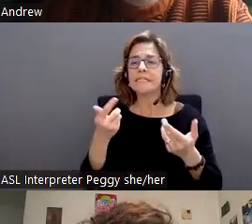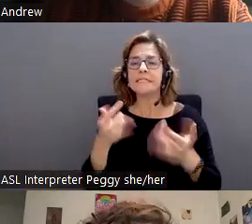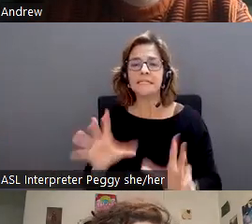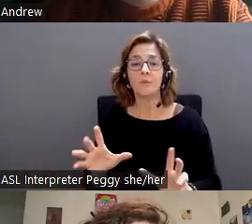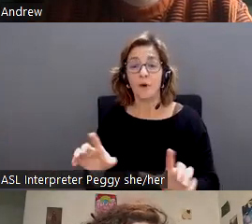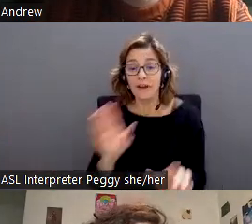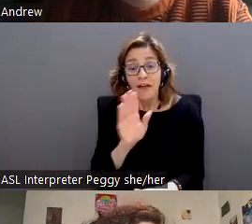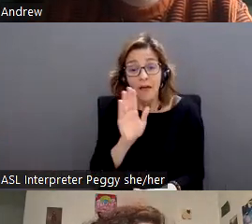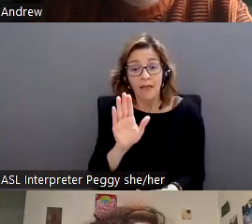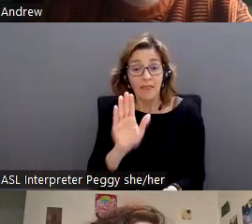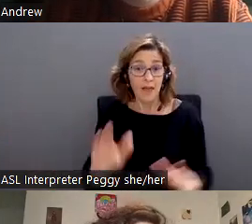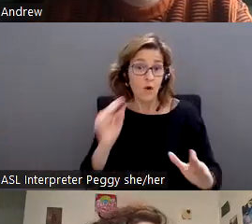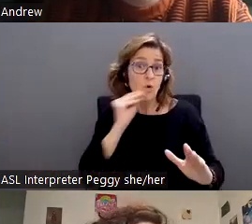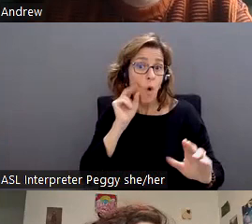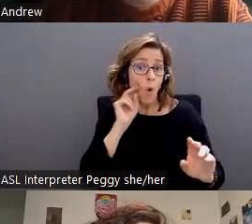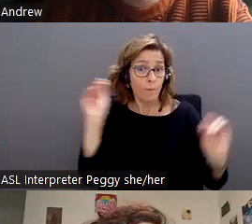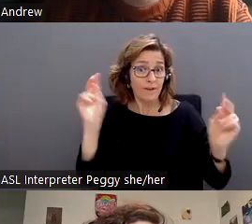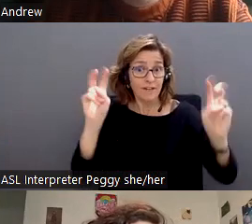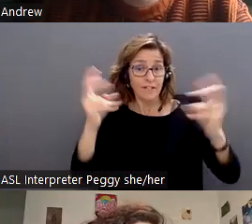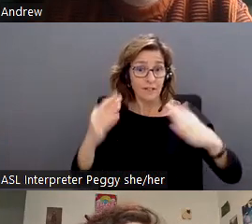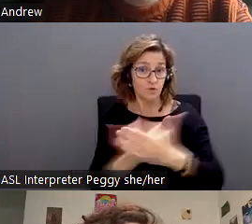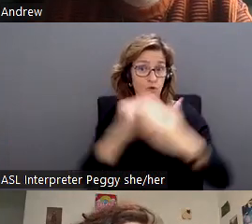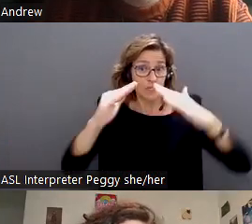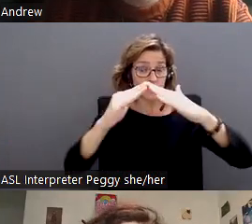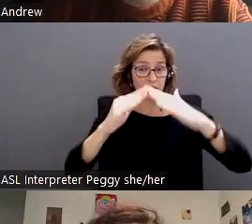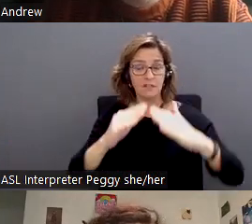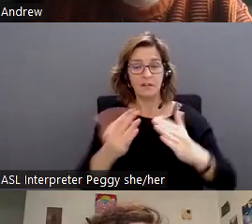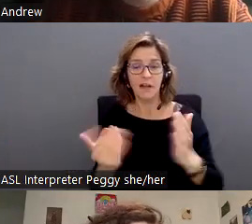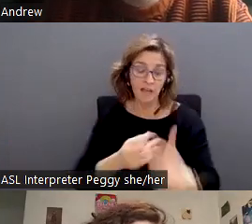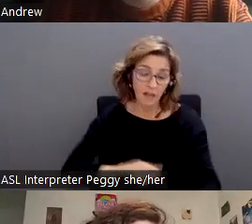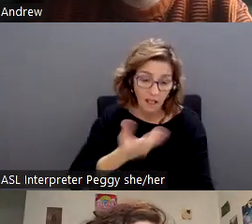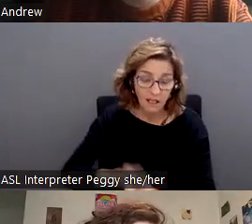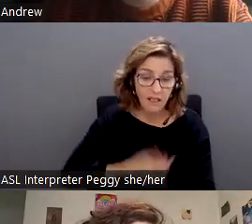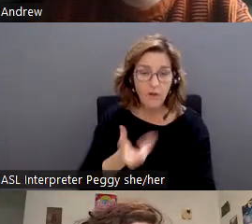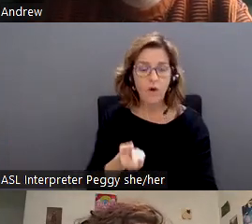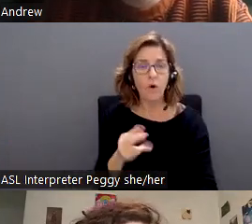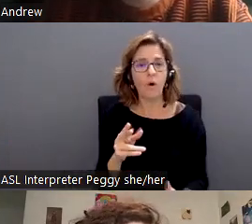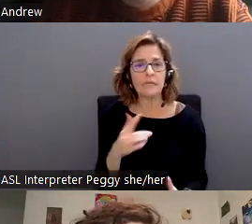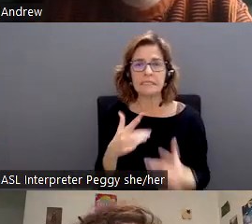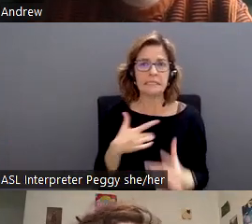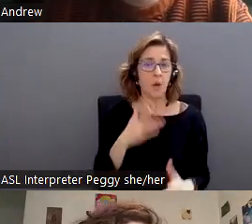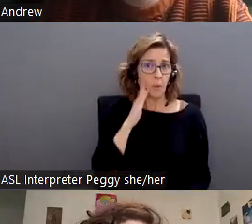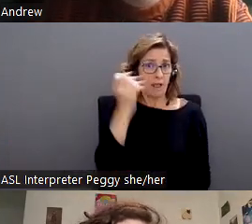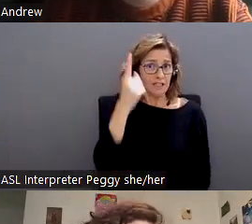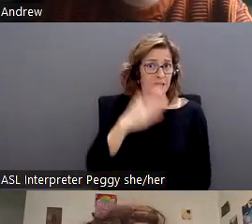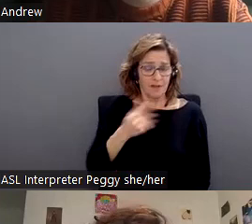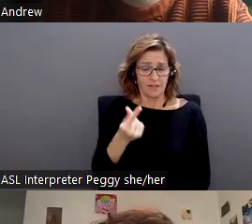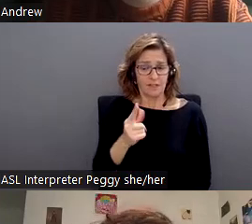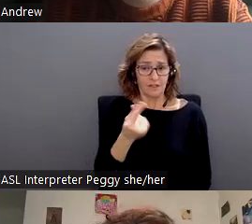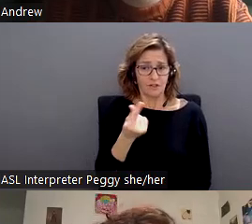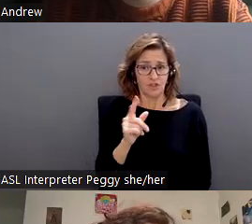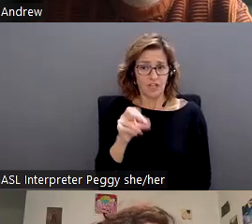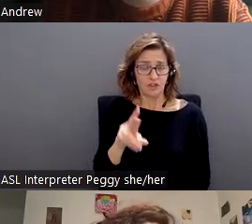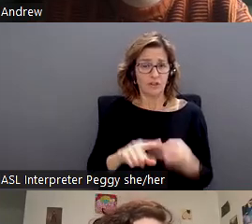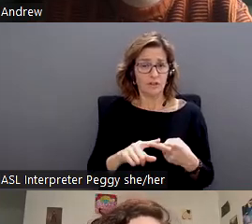trauma. Perhaps, worry about being misgendered, worry about have it being overheard, or, any of the things that